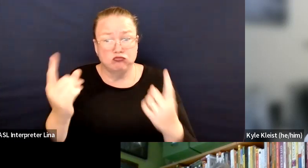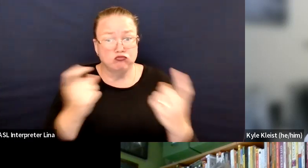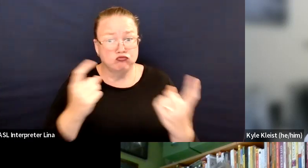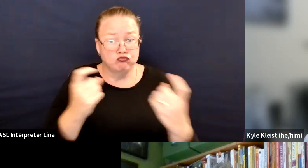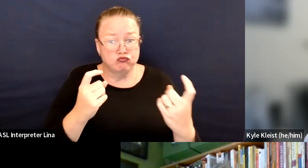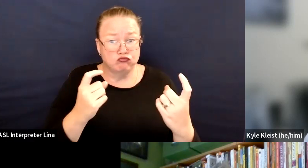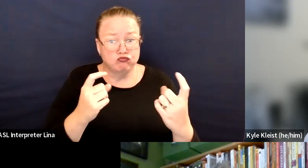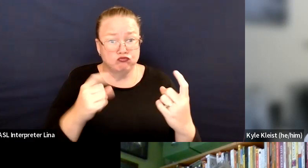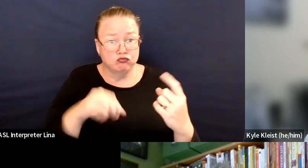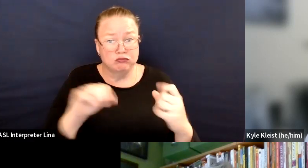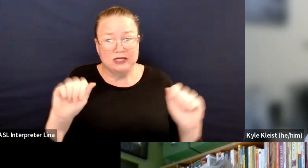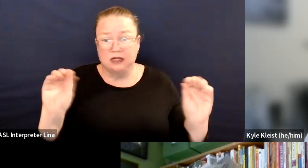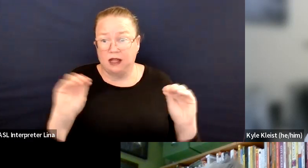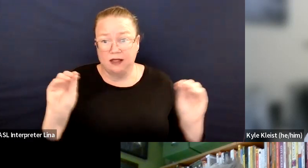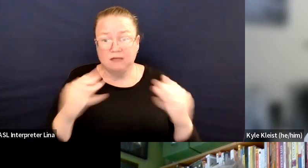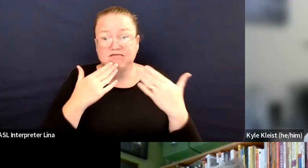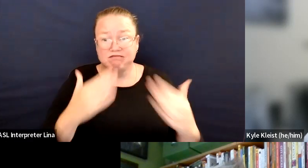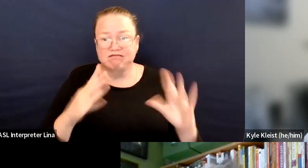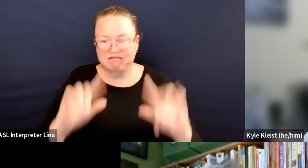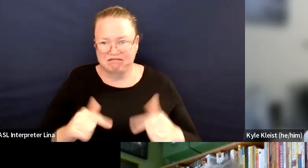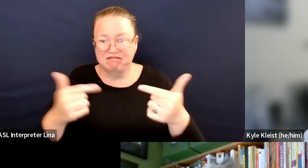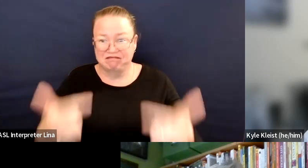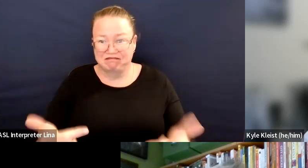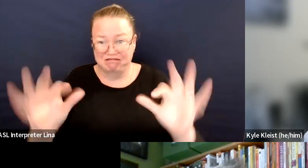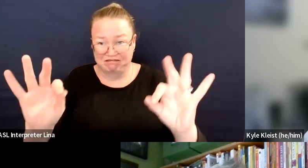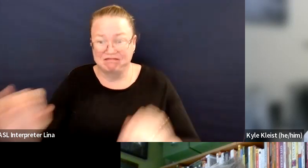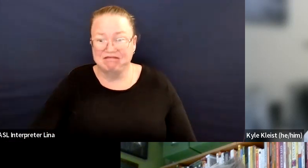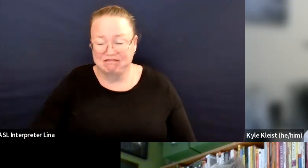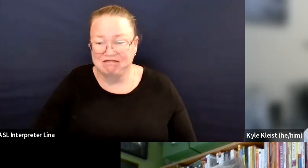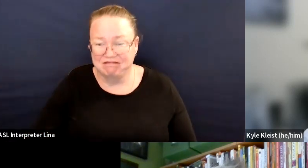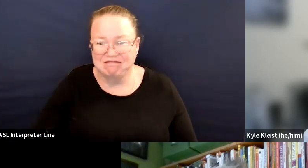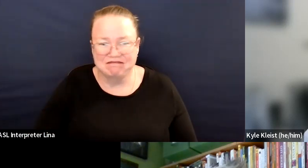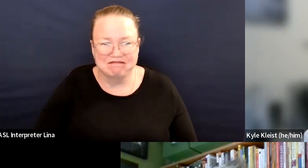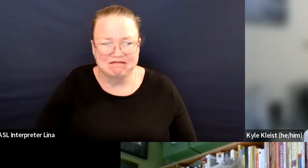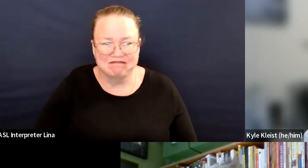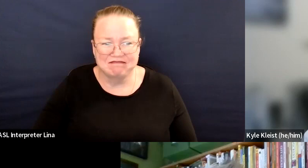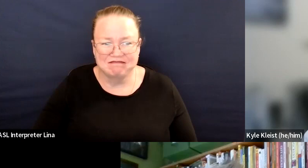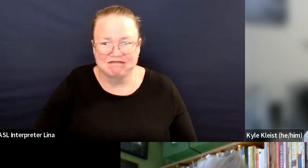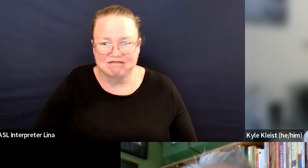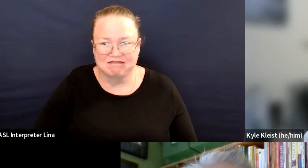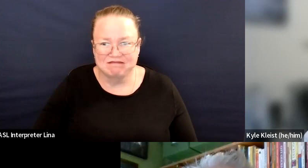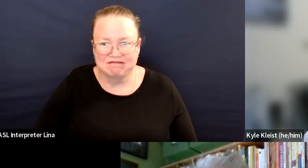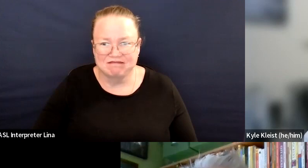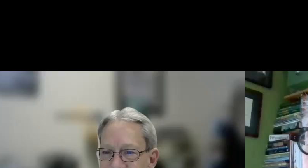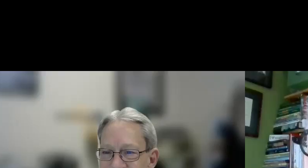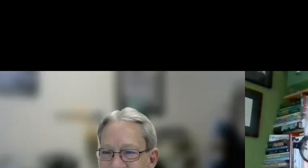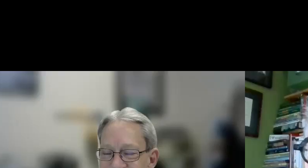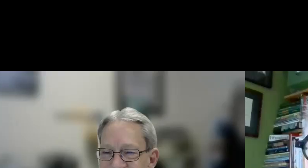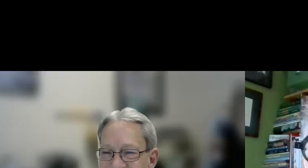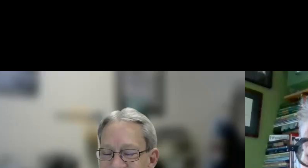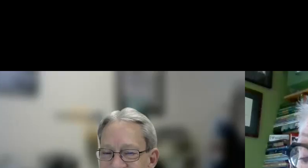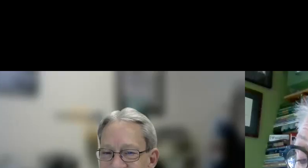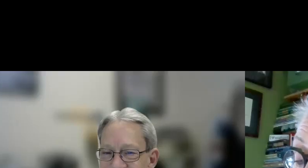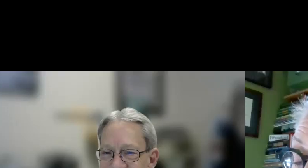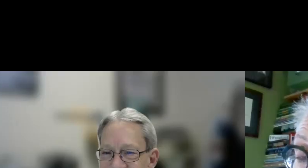questions in the Q&A box. Thank you. Thank you. Well done, Arius. Fantastic work. Really appreciate